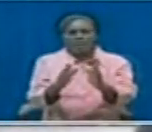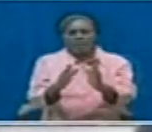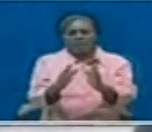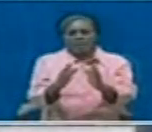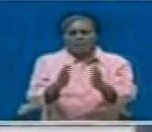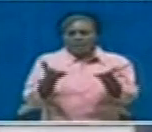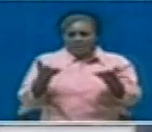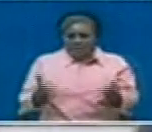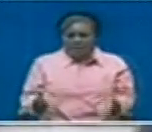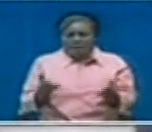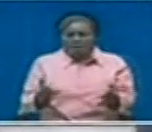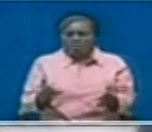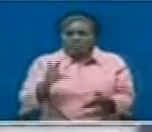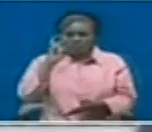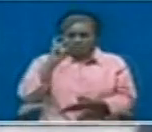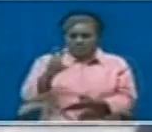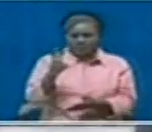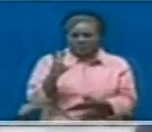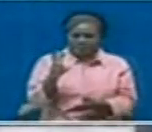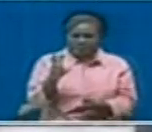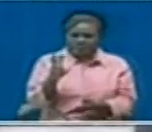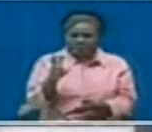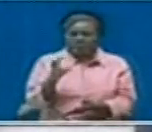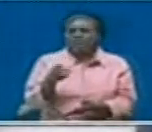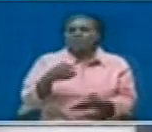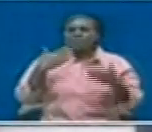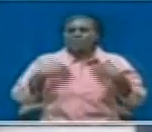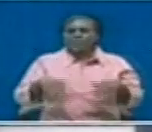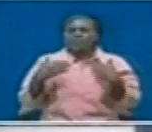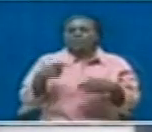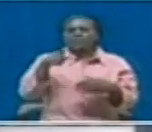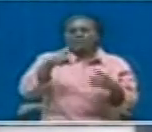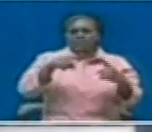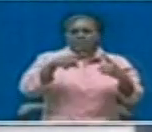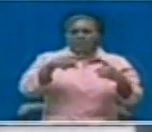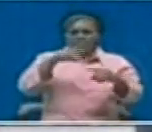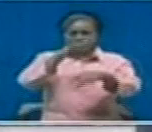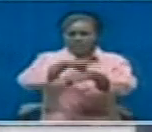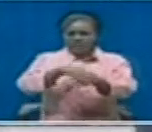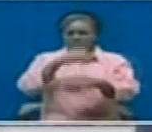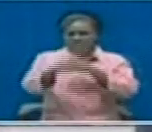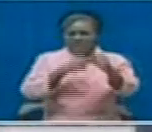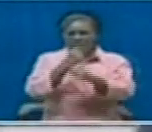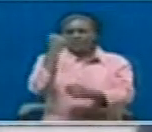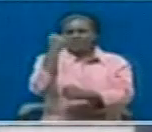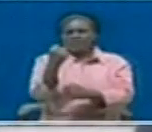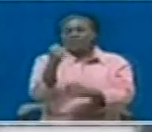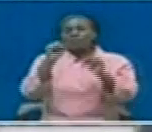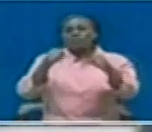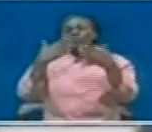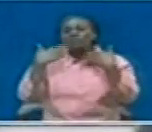Ushauri sasa badala angalia hivi hii watu akiwa kitu kama mwaka 5 hivi hii vitu